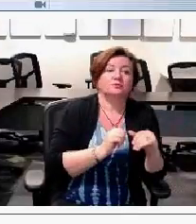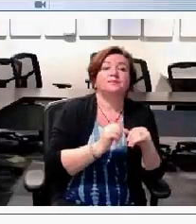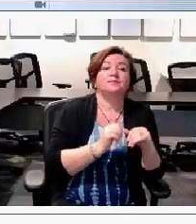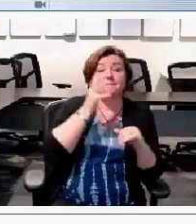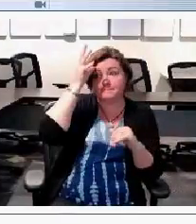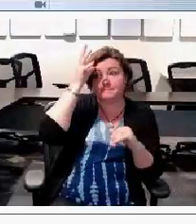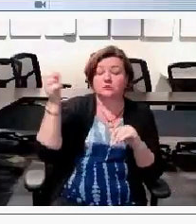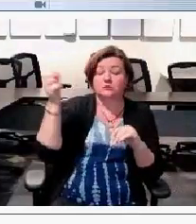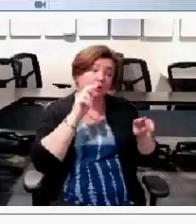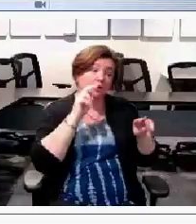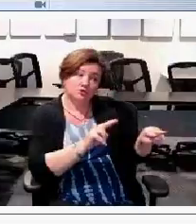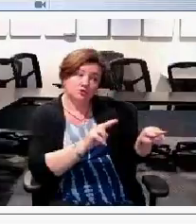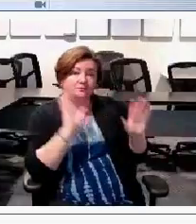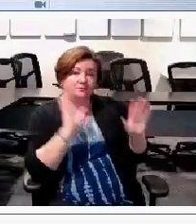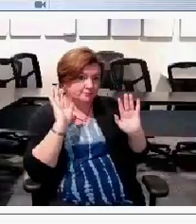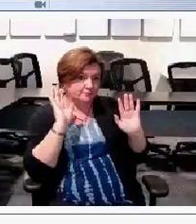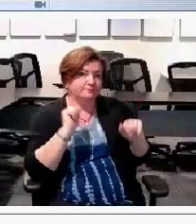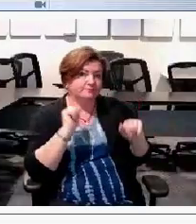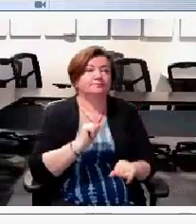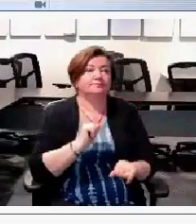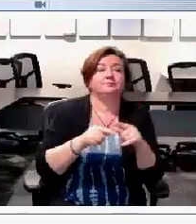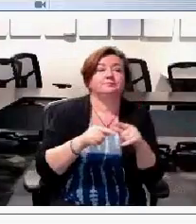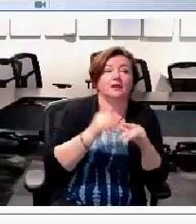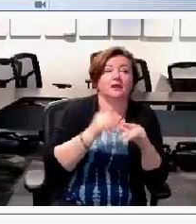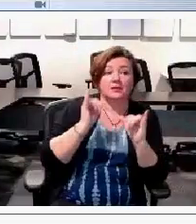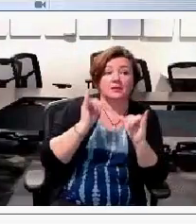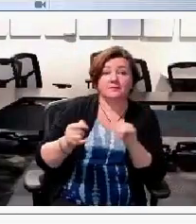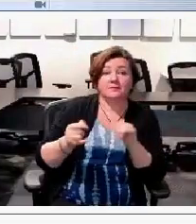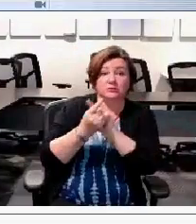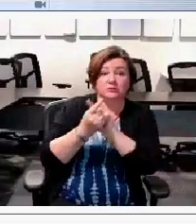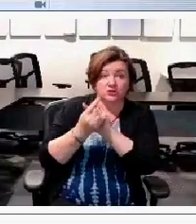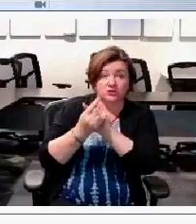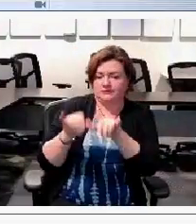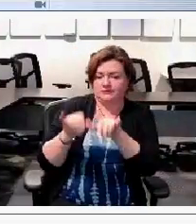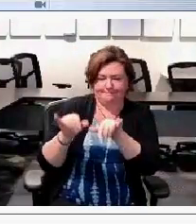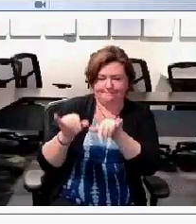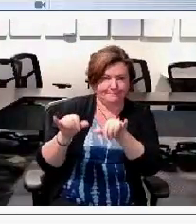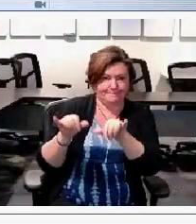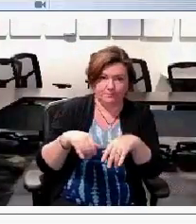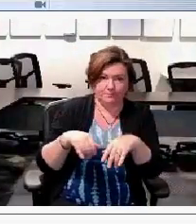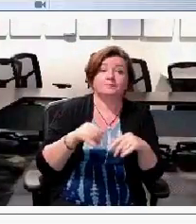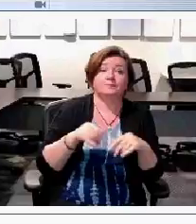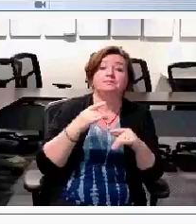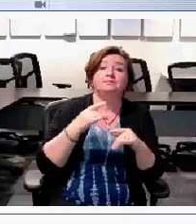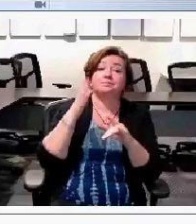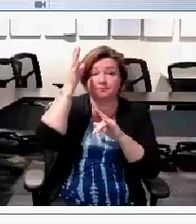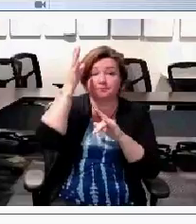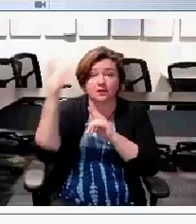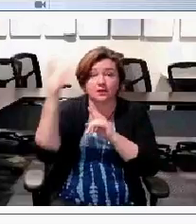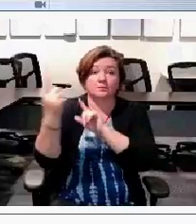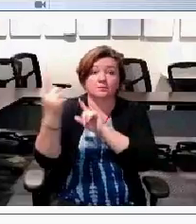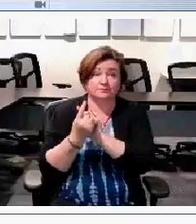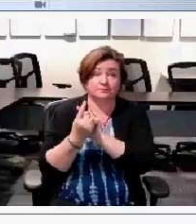parent serving. And individual sessions remain the same. typically a parent that's attending